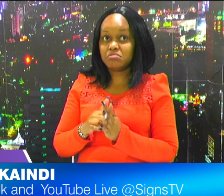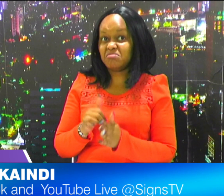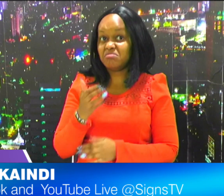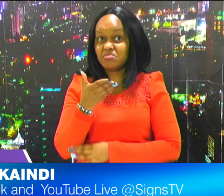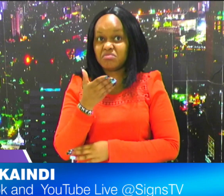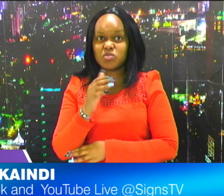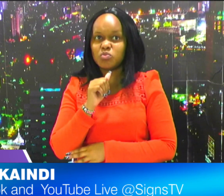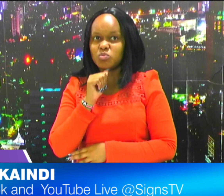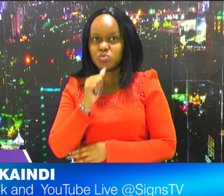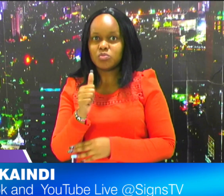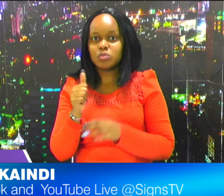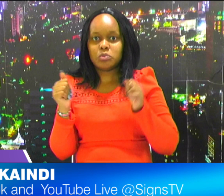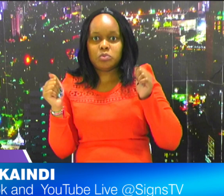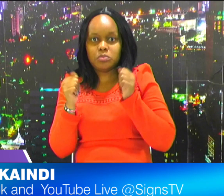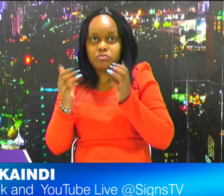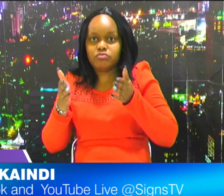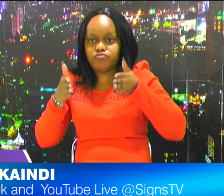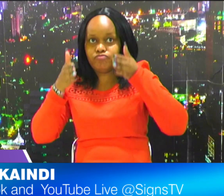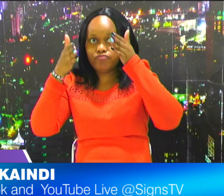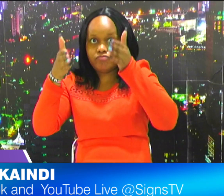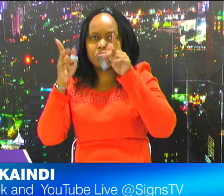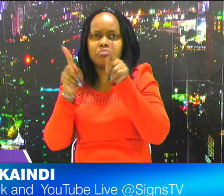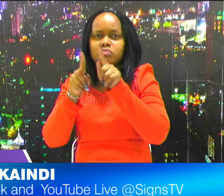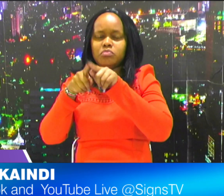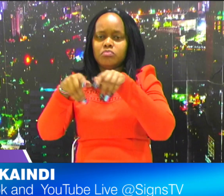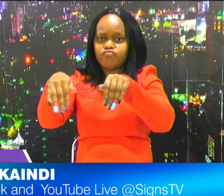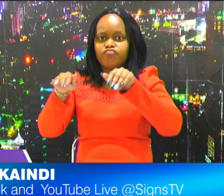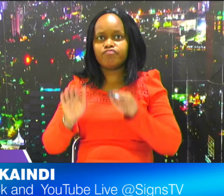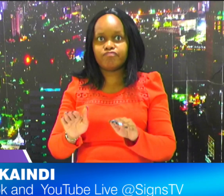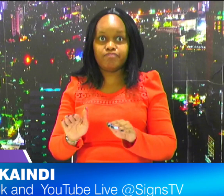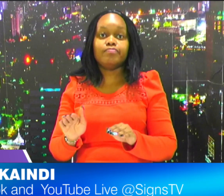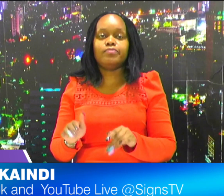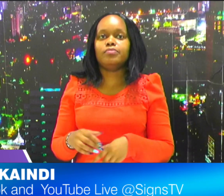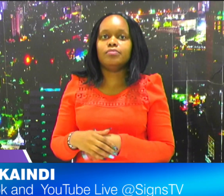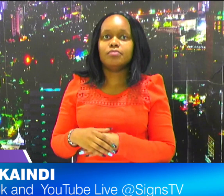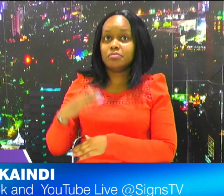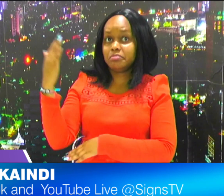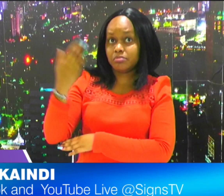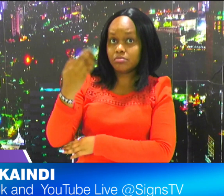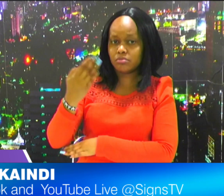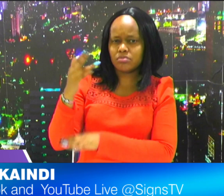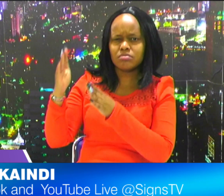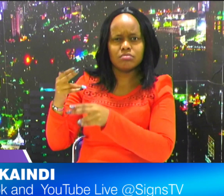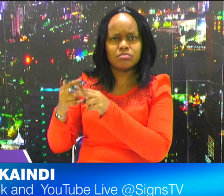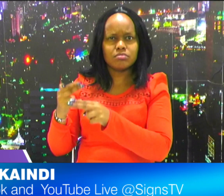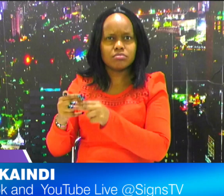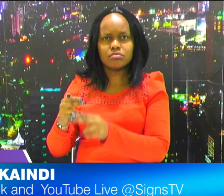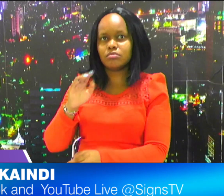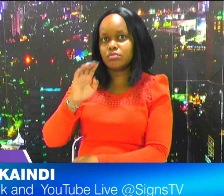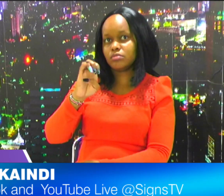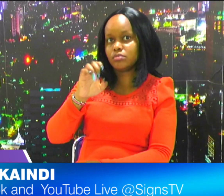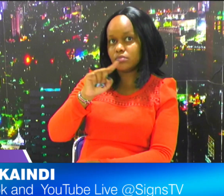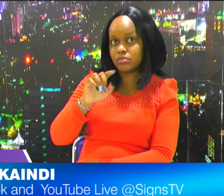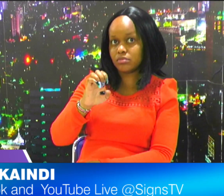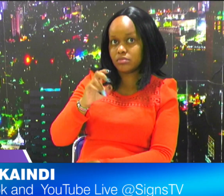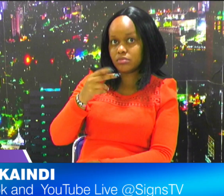Massacre said that there is no morgue or graves at Pastor Ezekiel Odero's New